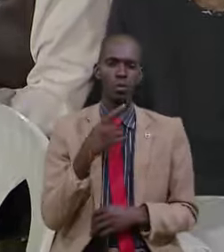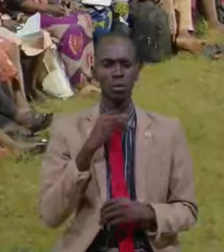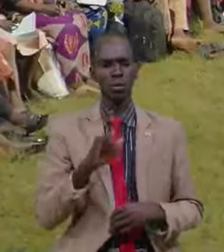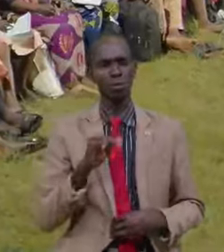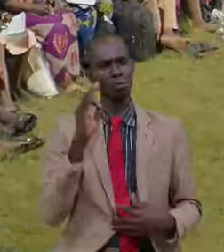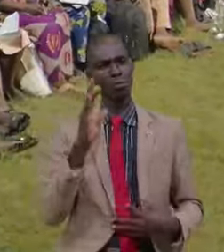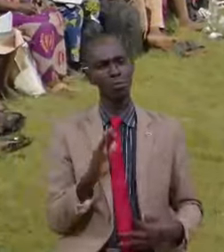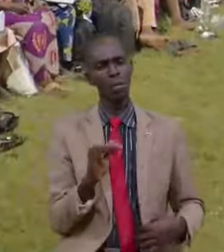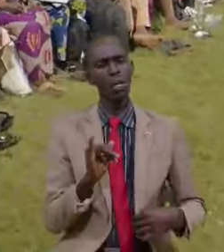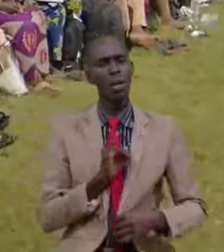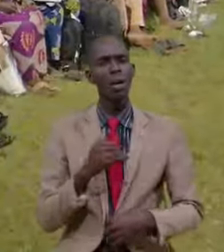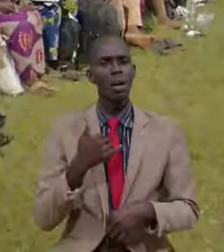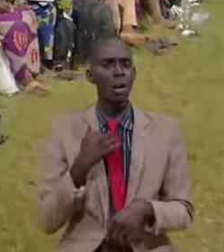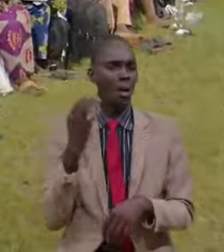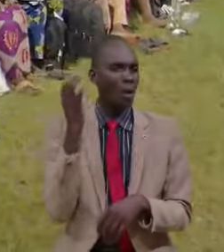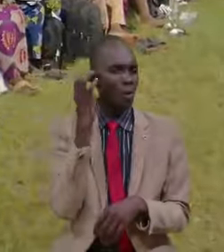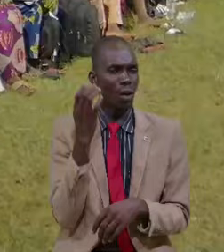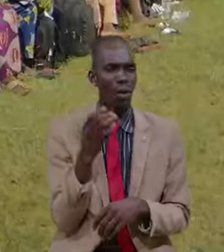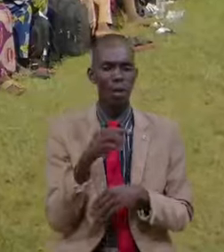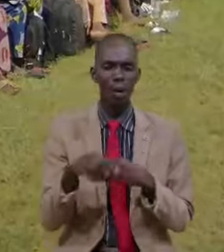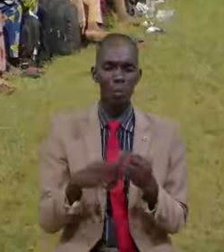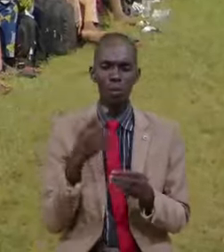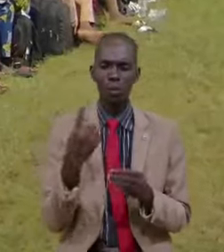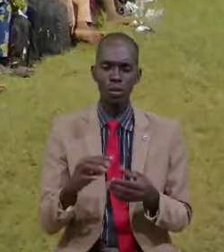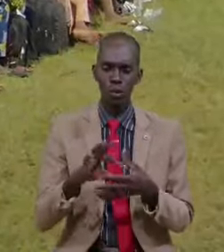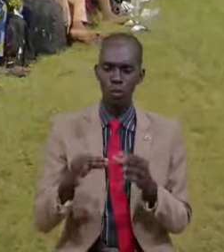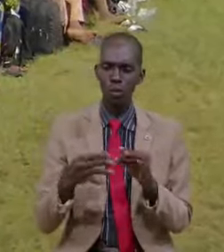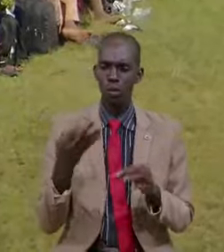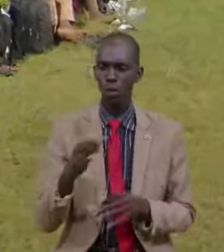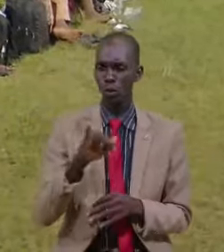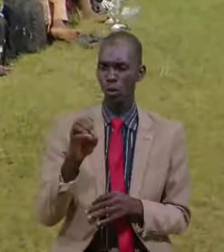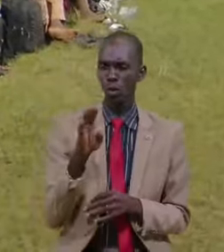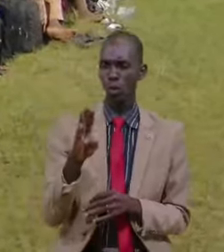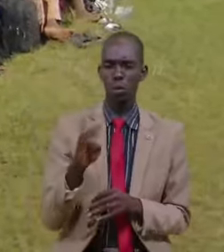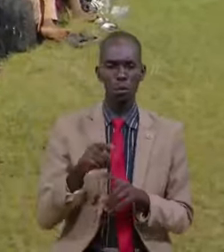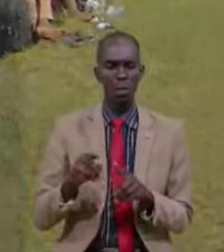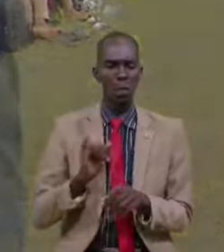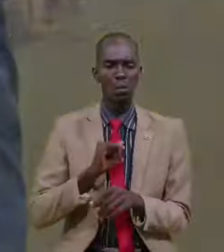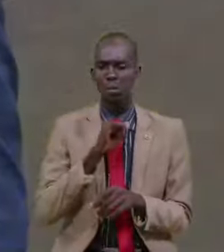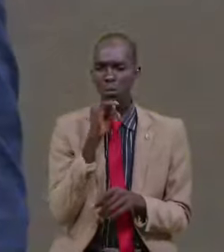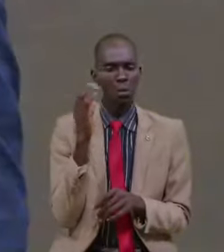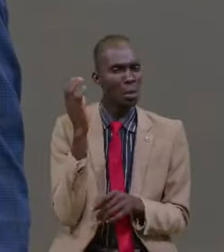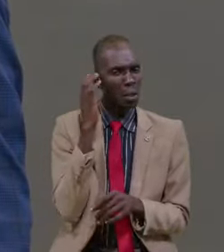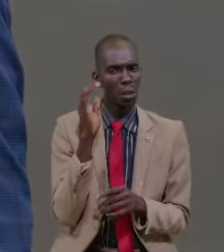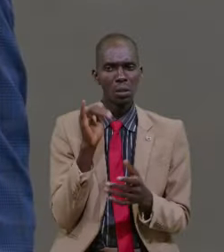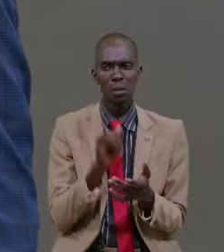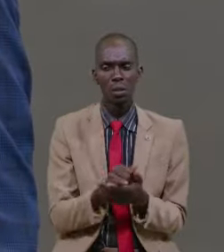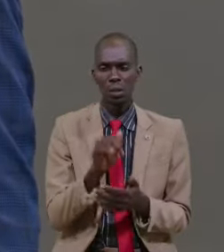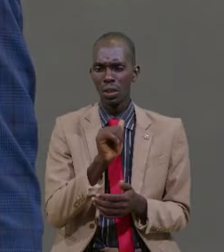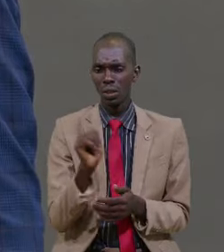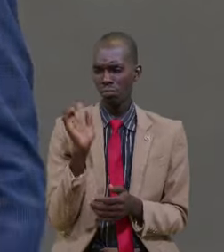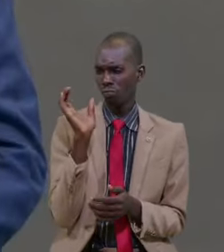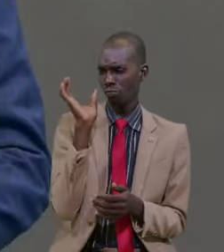heard the story of Job, and I didn't hear that a strange king,